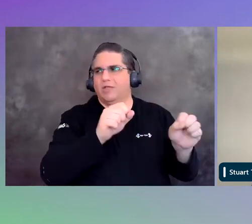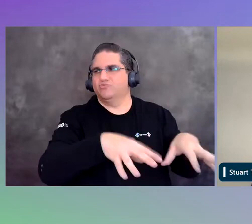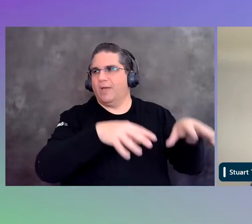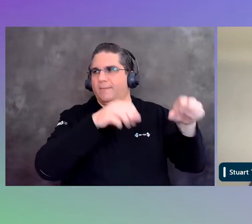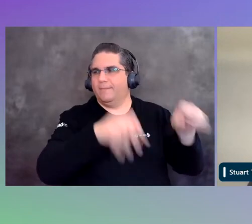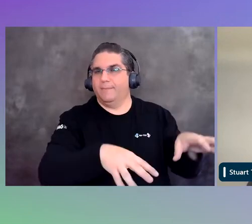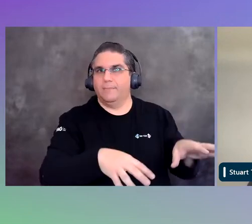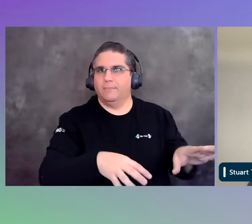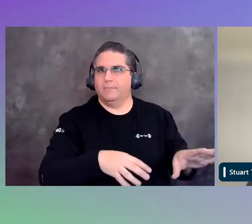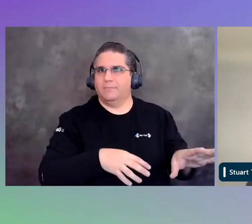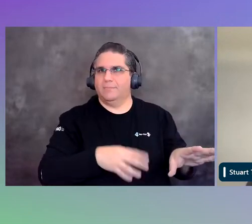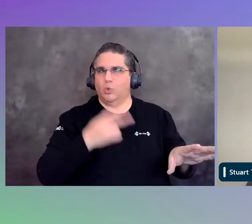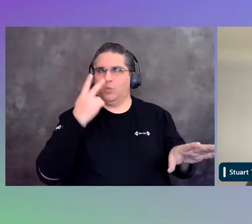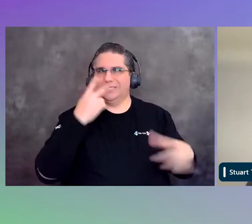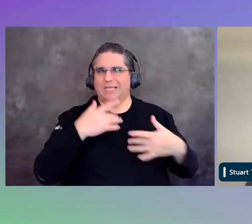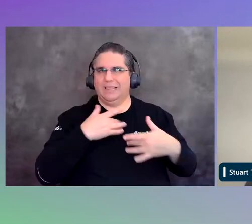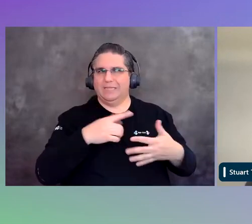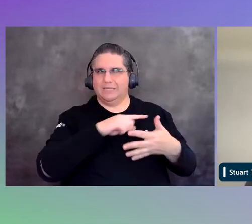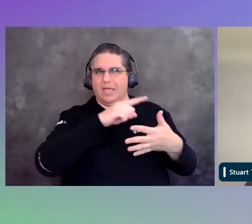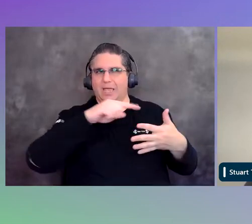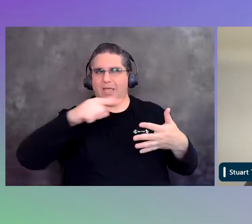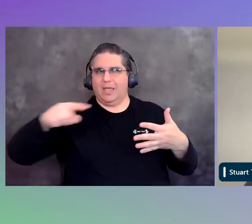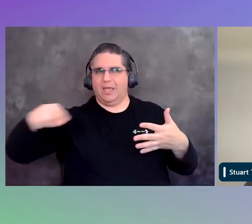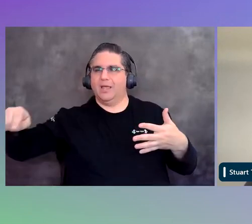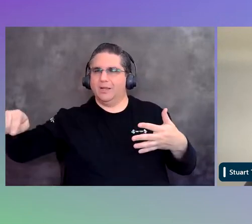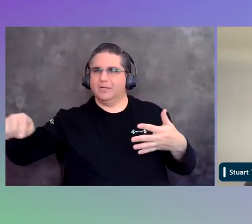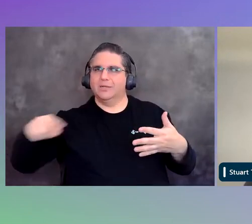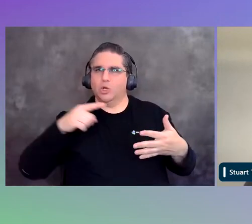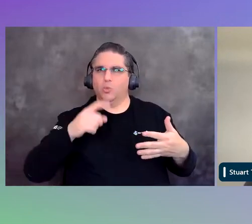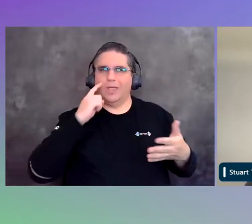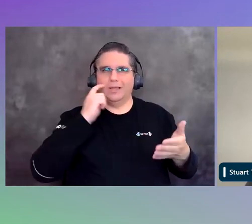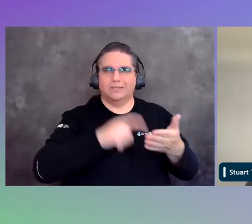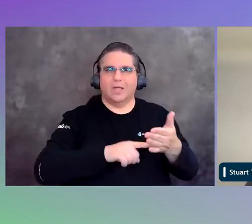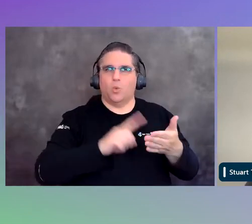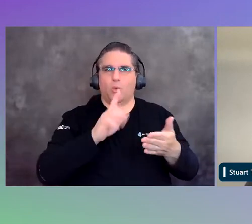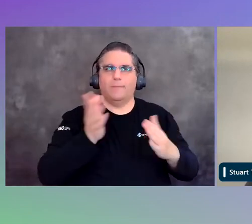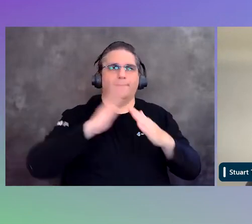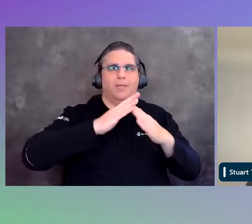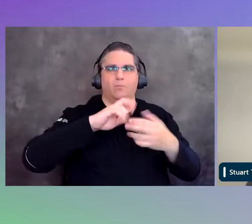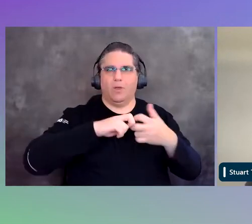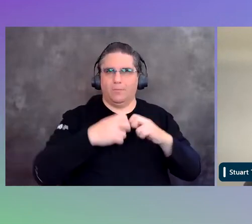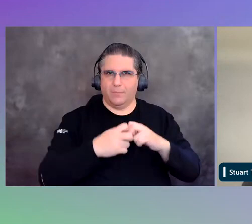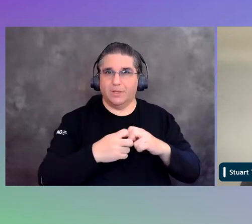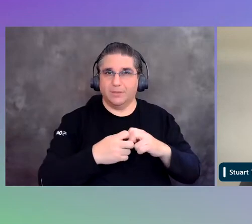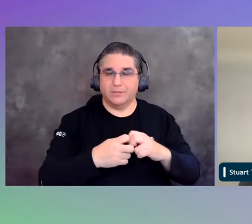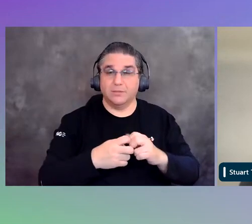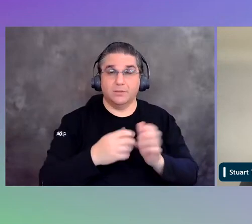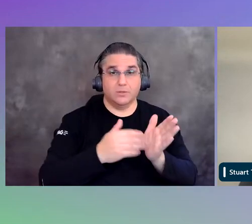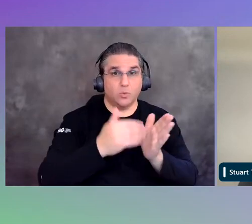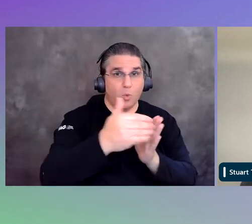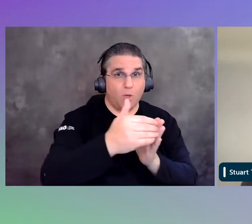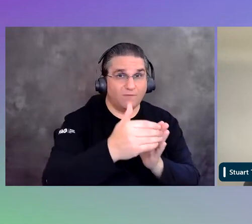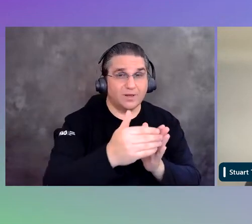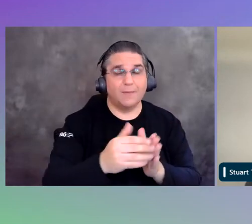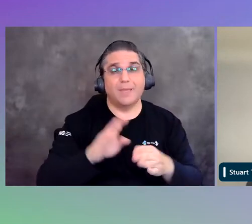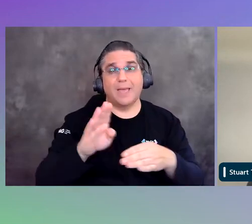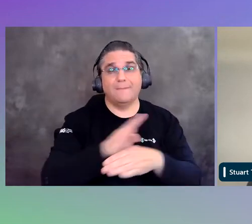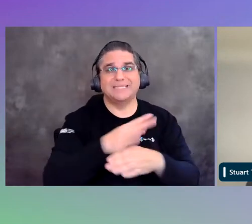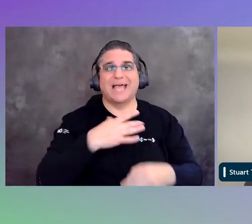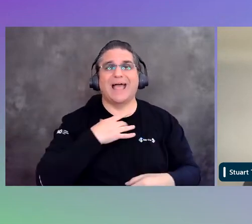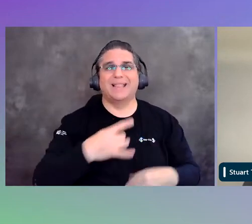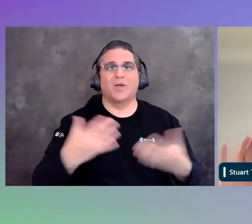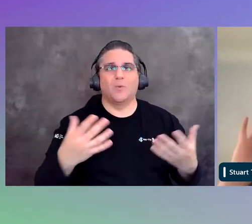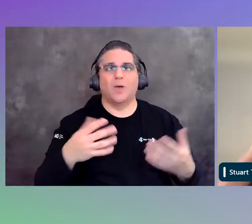You can start building that problem. So a lot of the times, businesses might I'd call the ostrich approach. Their head